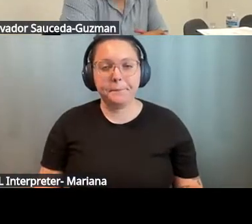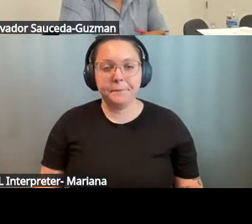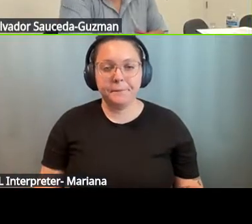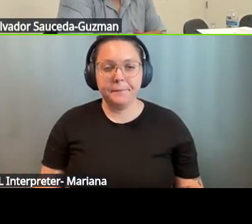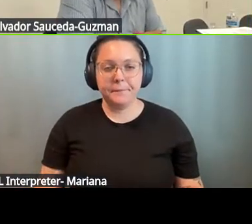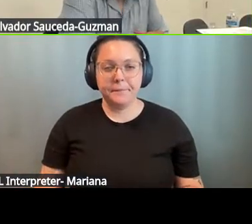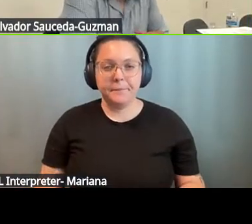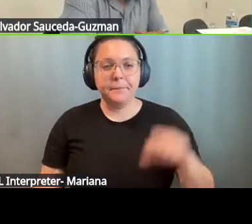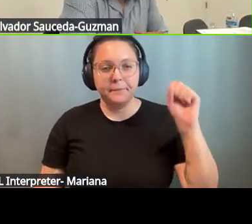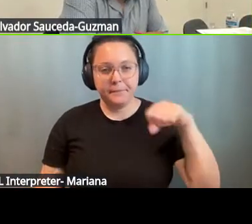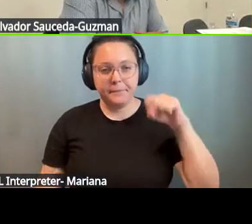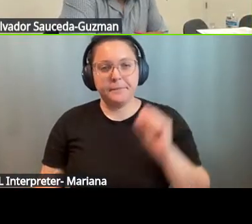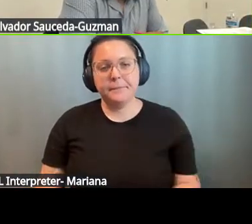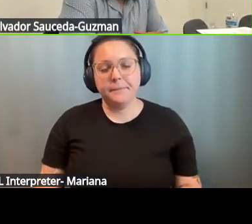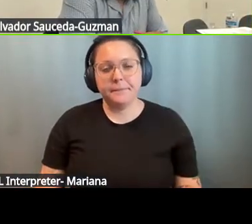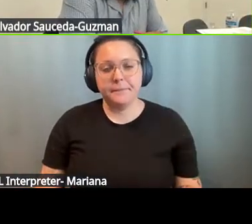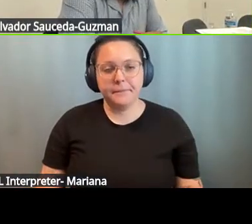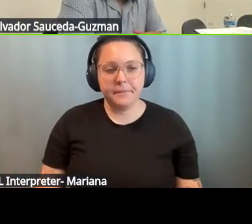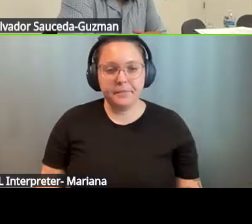Aye.